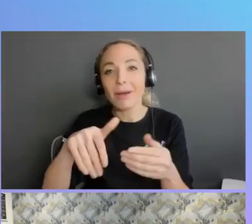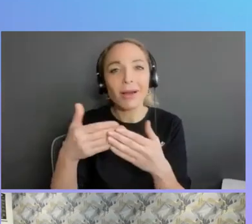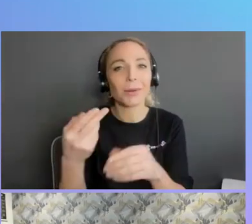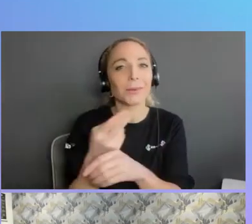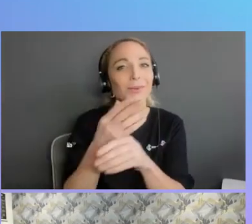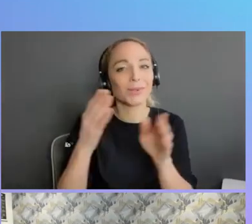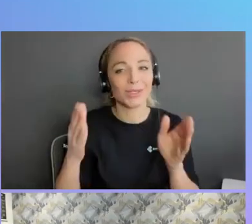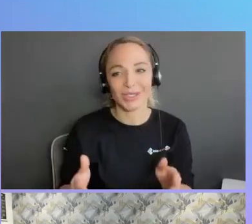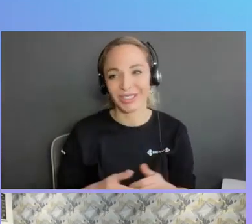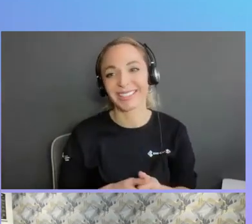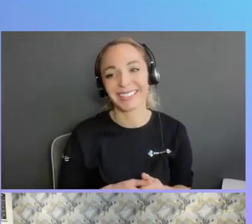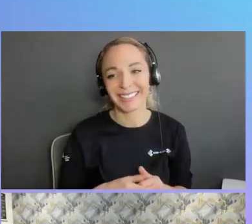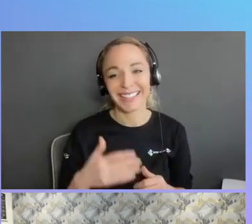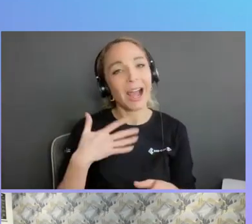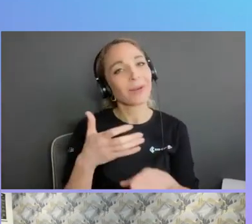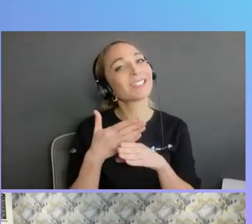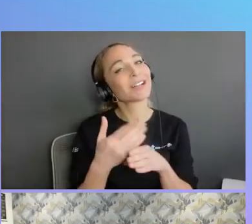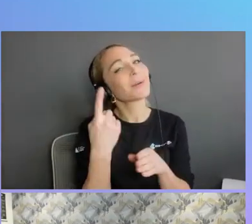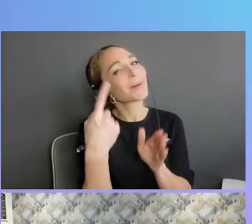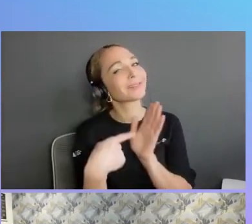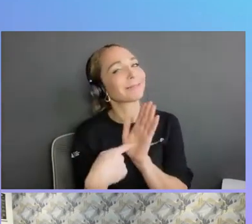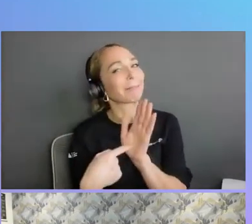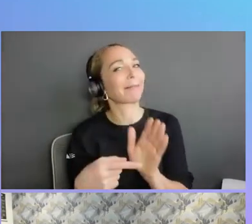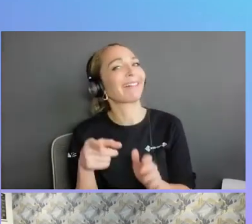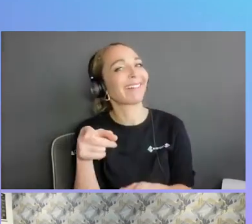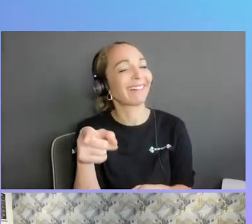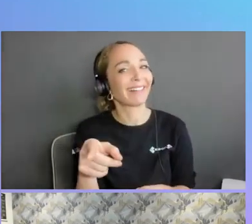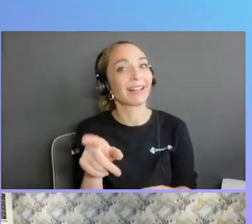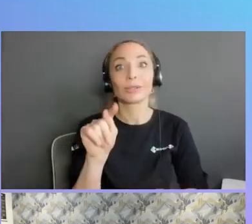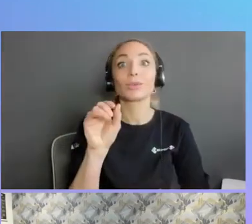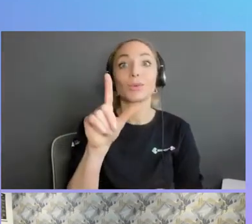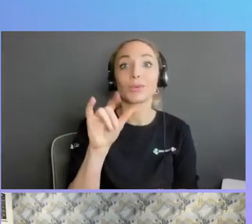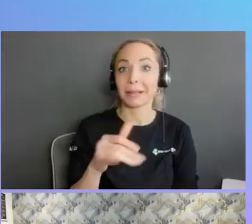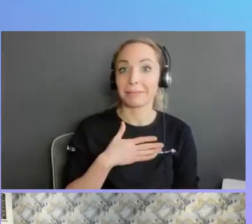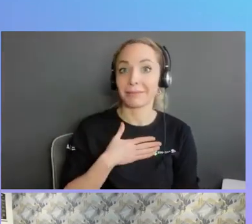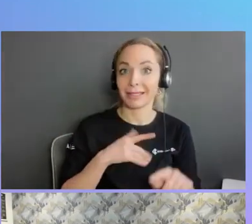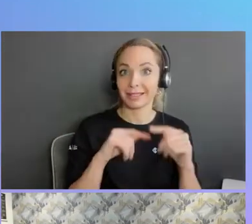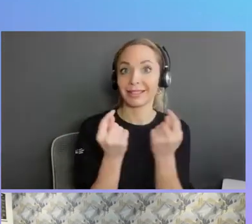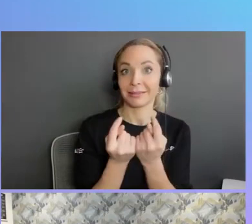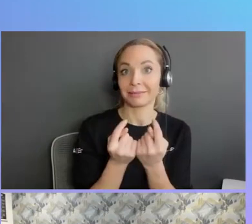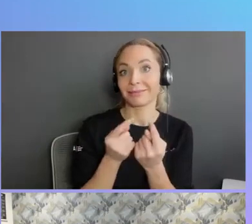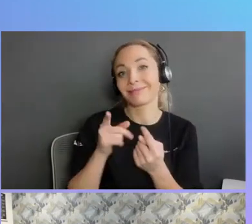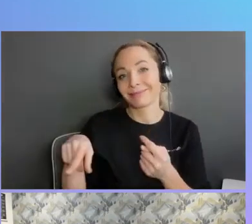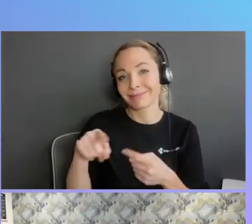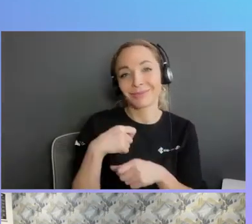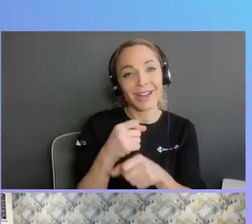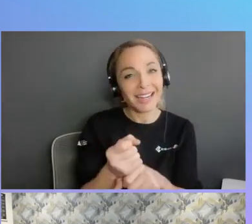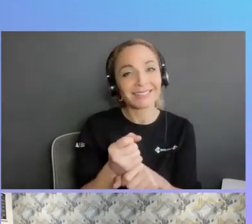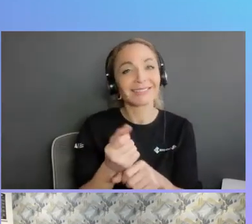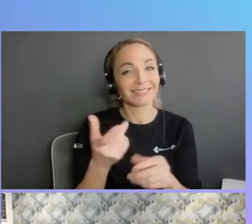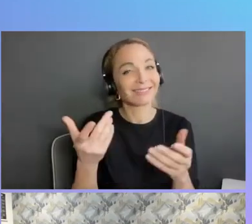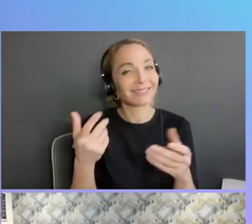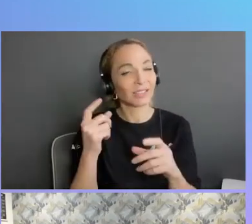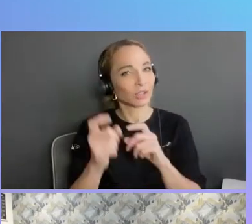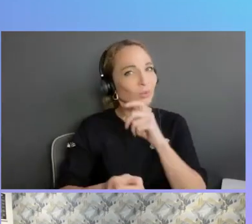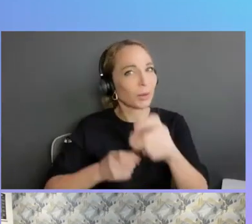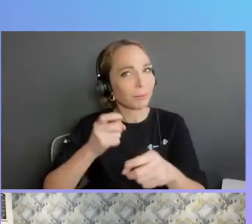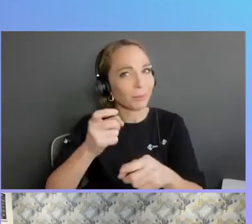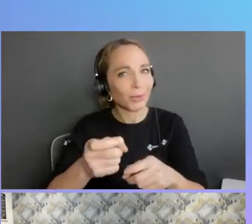I wanted to share one example of a tool that my teammates they created to contribute to make